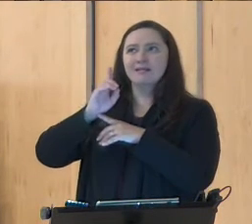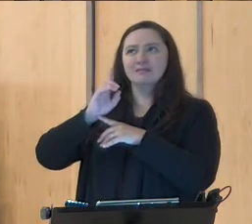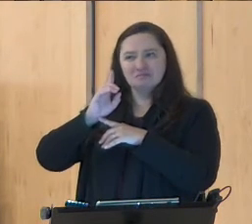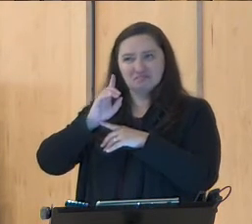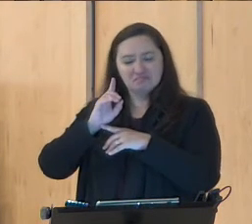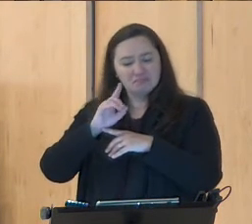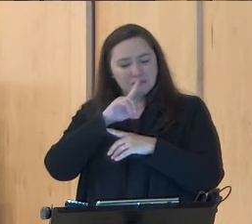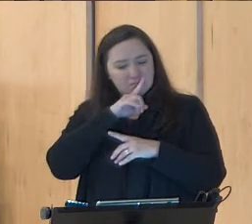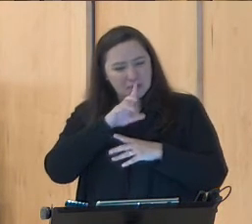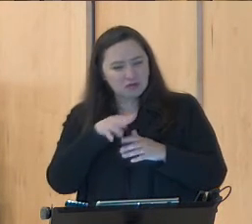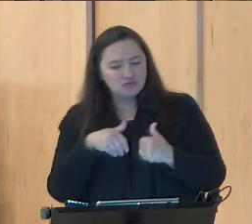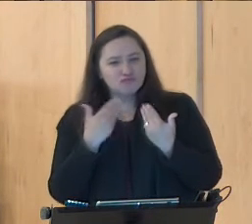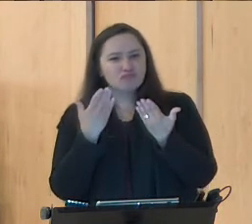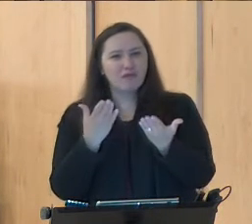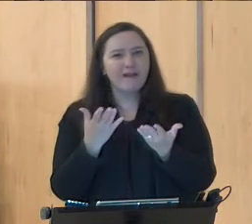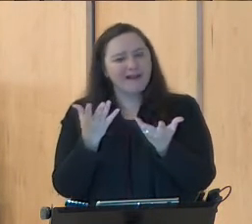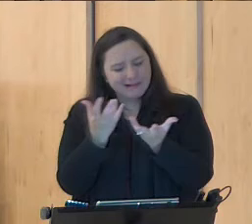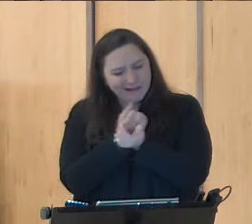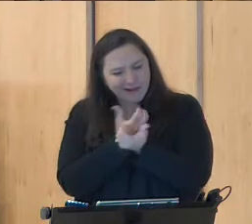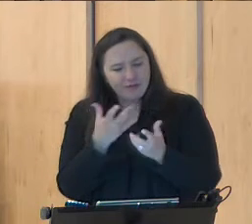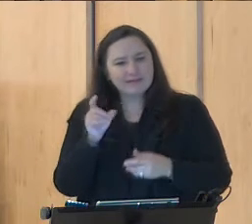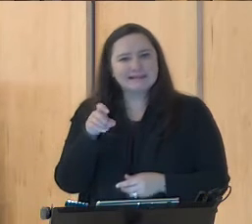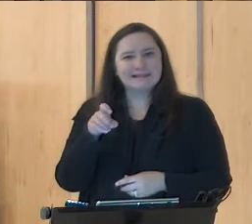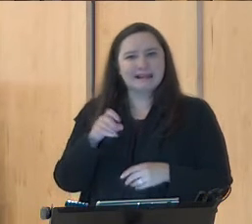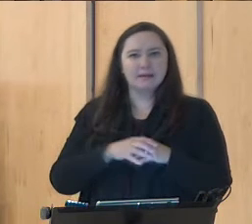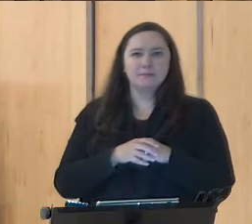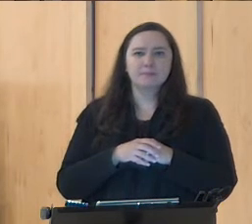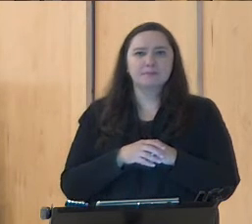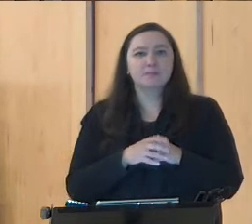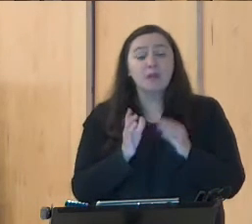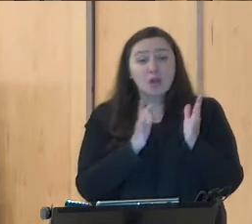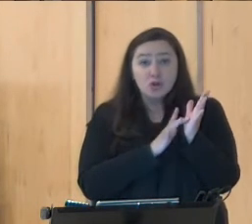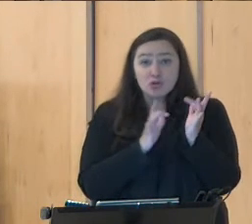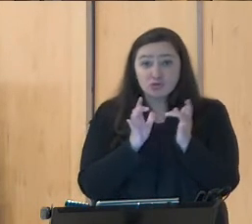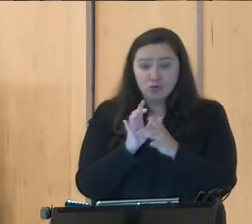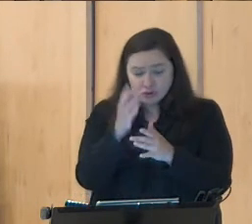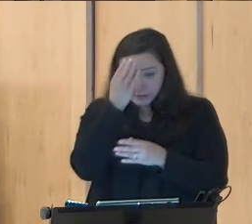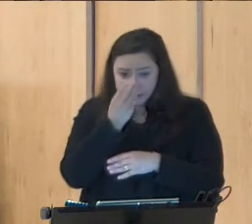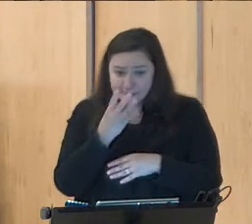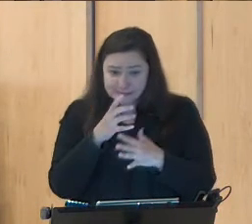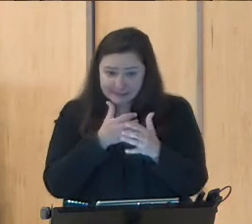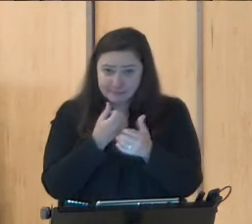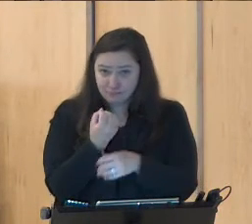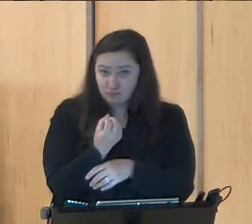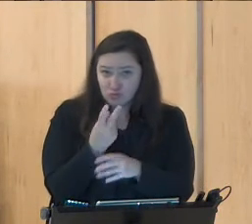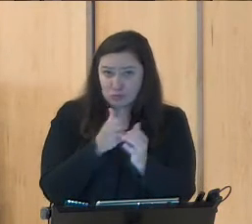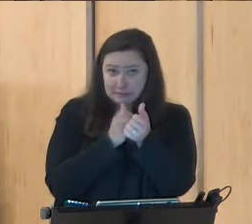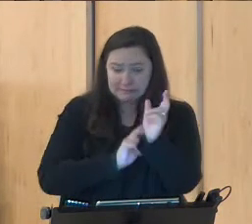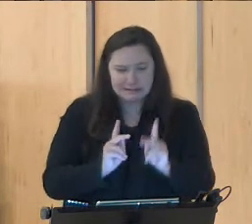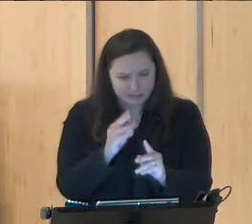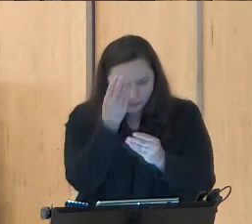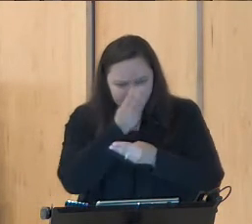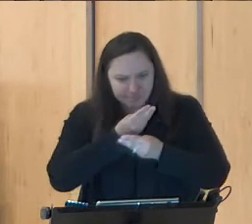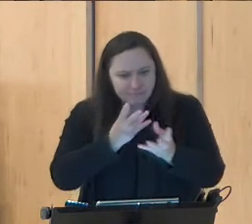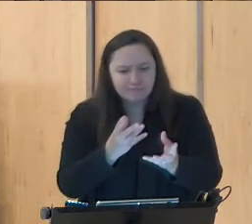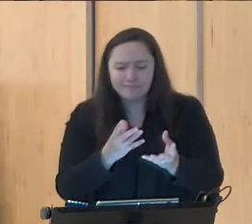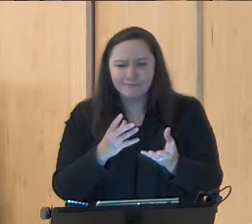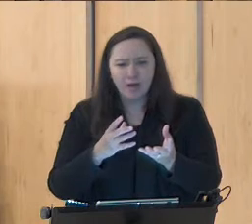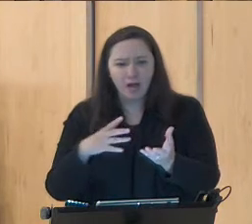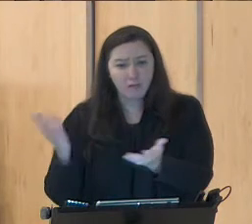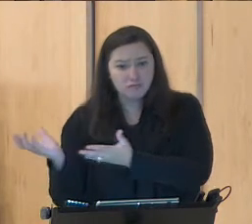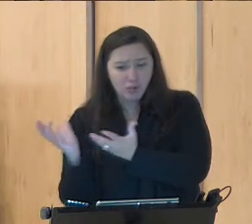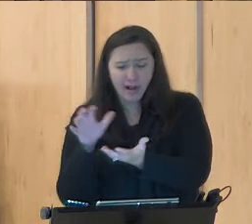do. And so Jesus said to them when he sent them out, He said, I don't want you taking a lot with